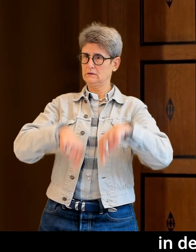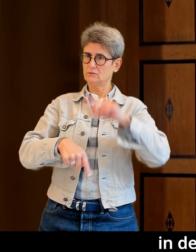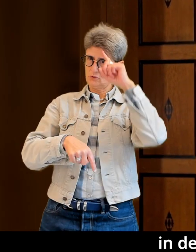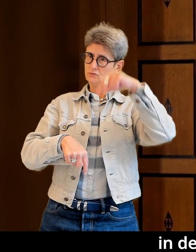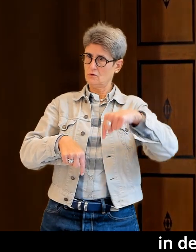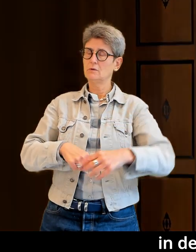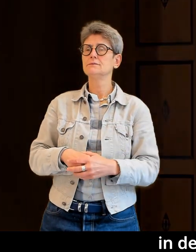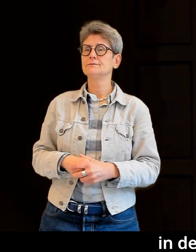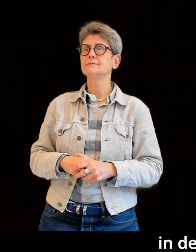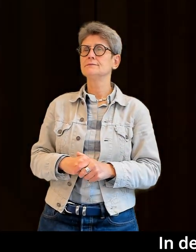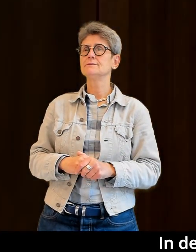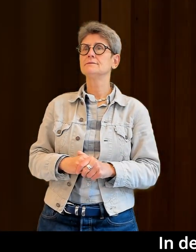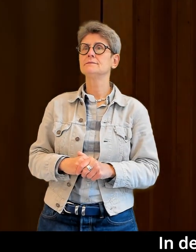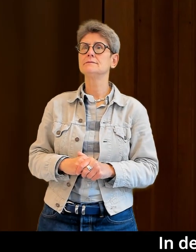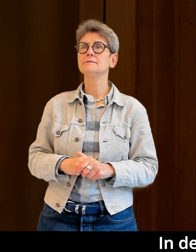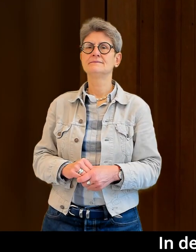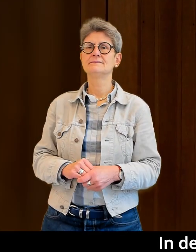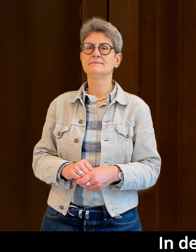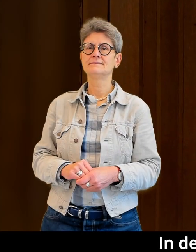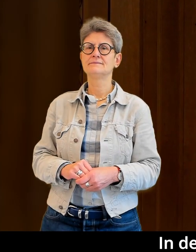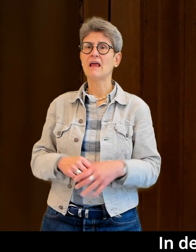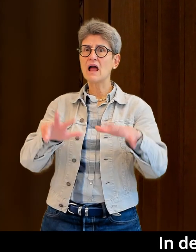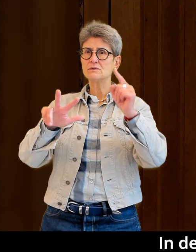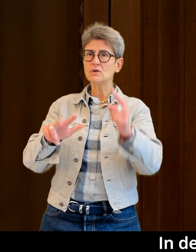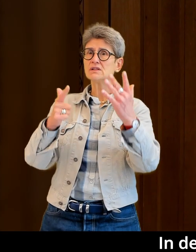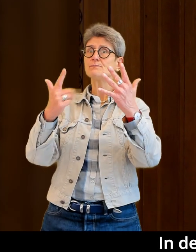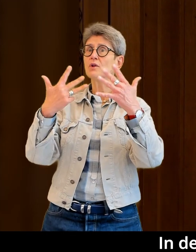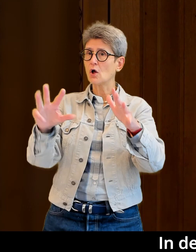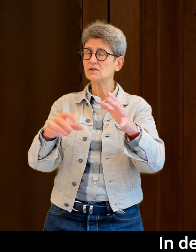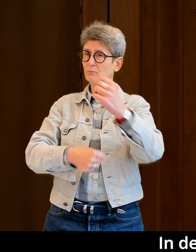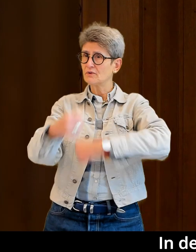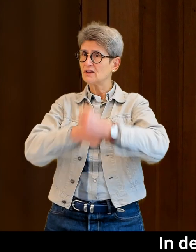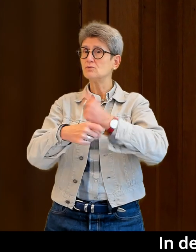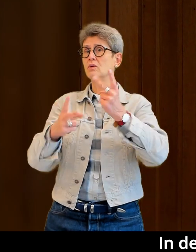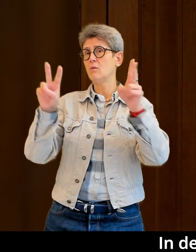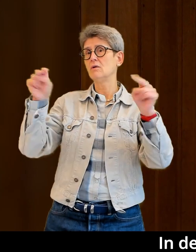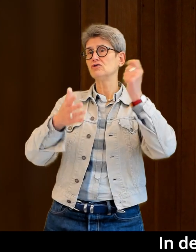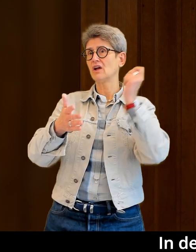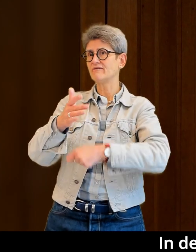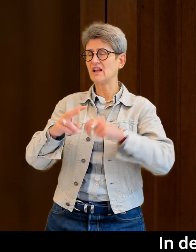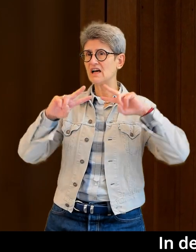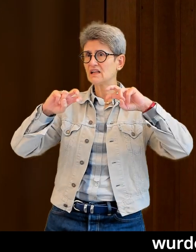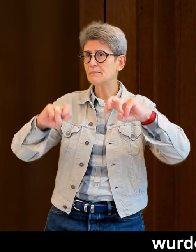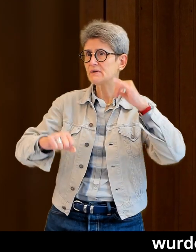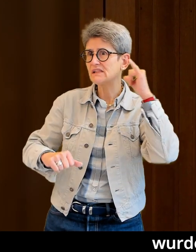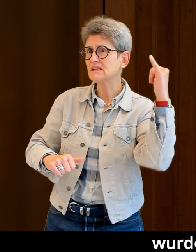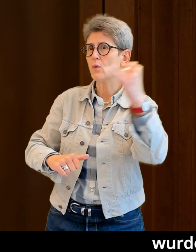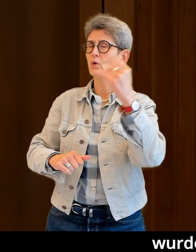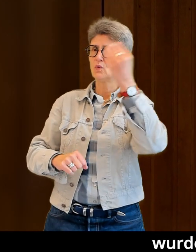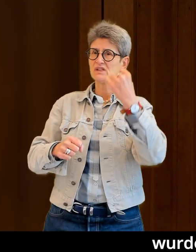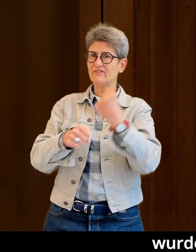entered Germany. In the course of a British so-called punitive expedition in 1897, the